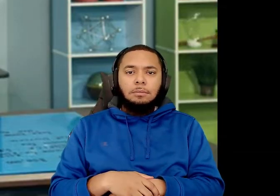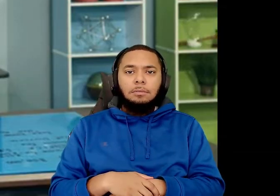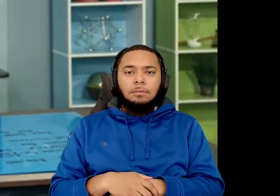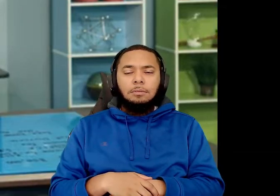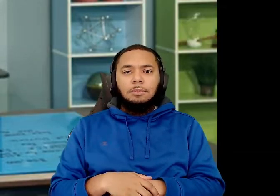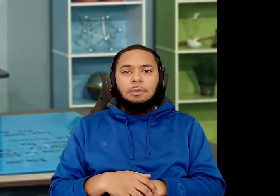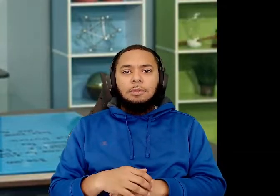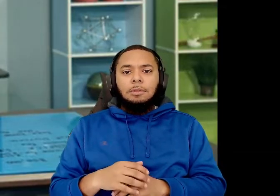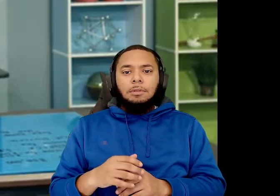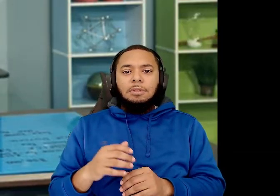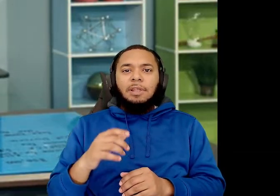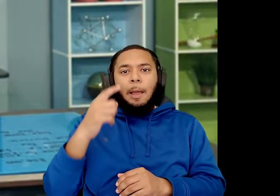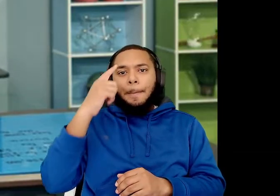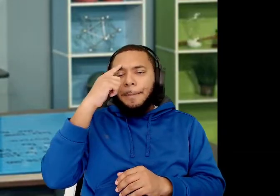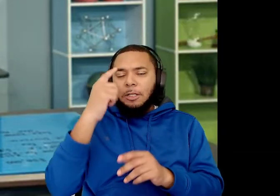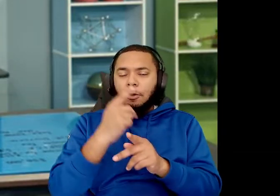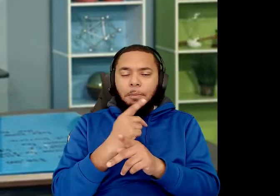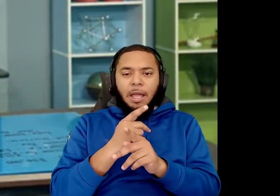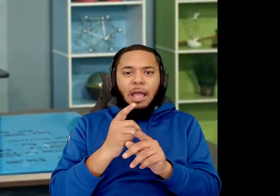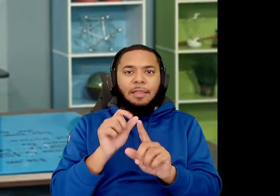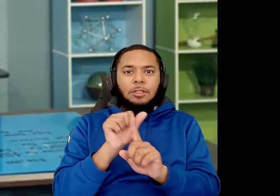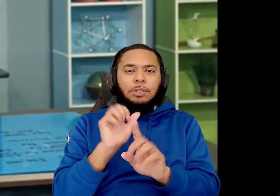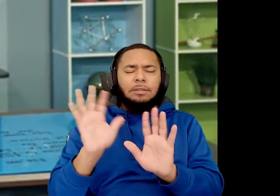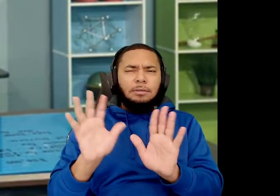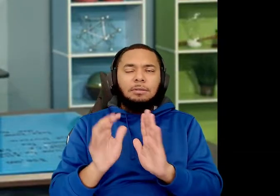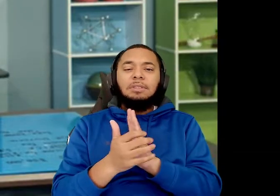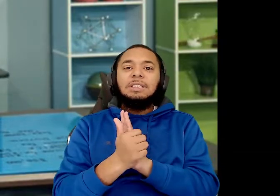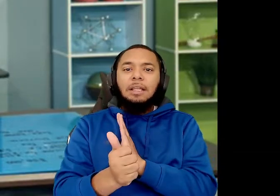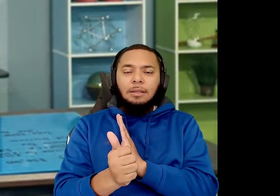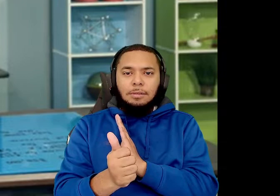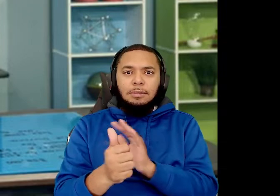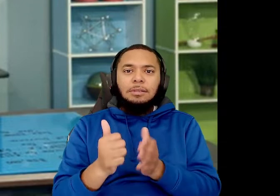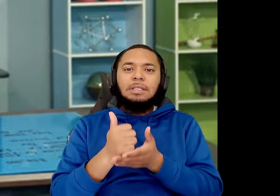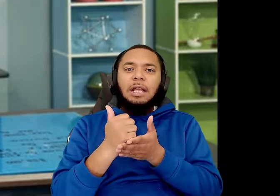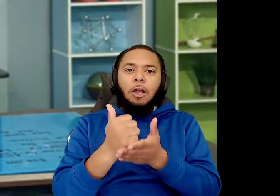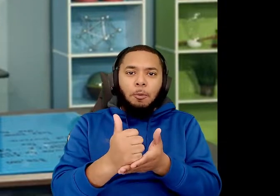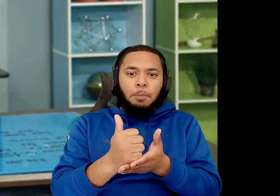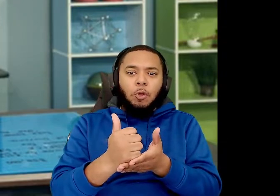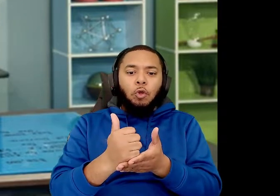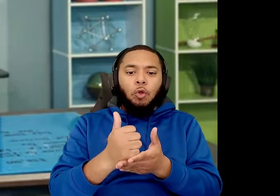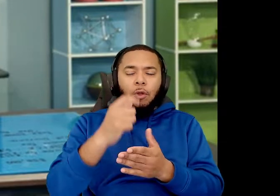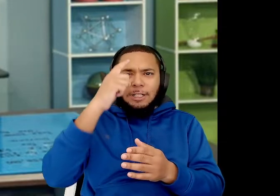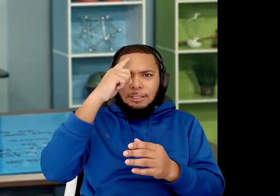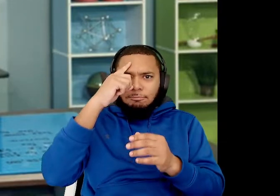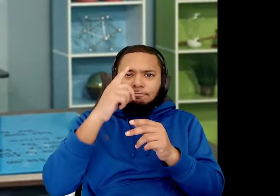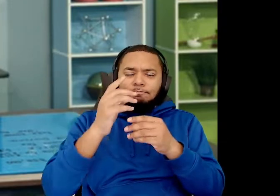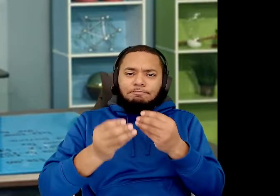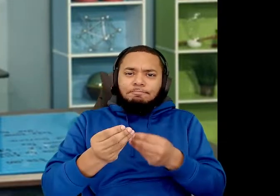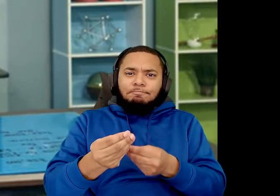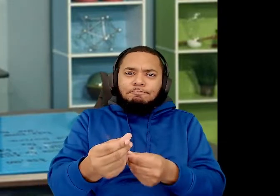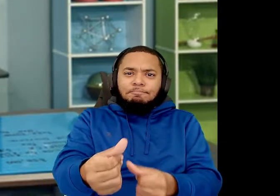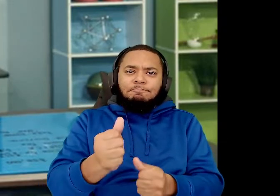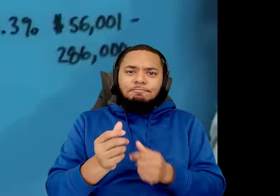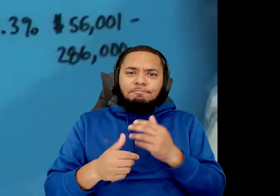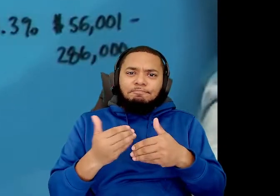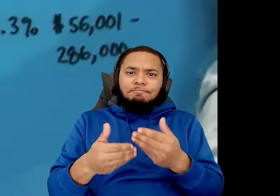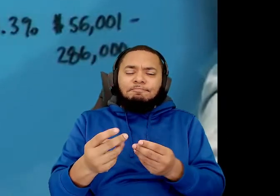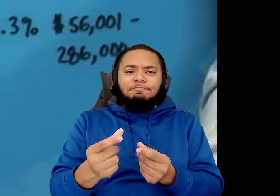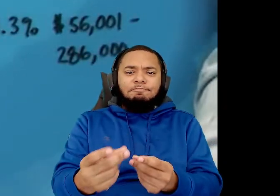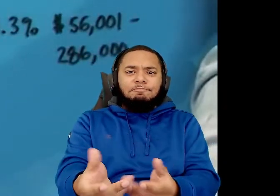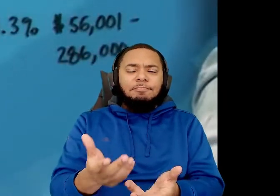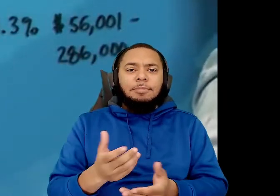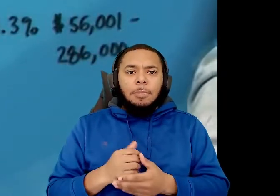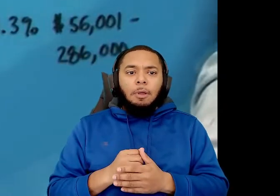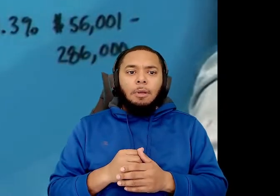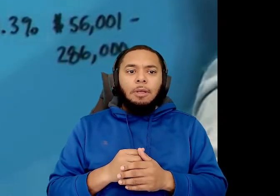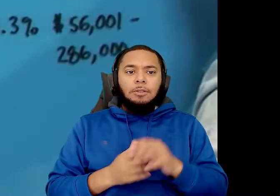are all mental math tricks skills to help us do math a little bit more fluently, a little bit faster. All of